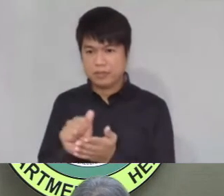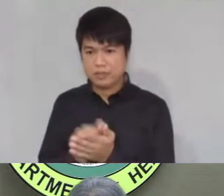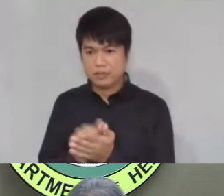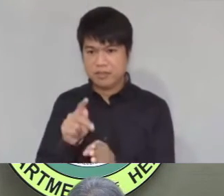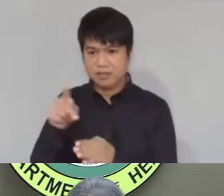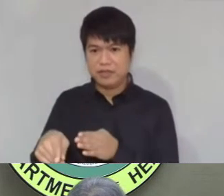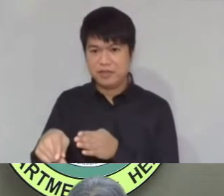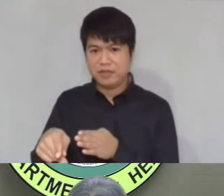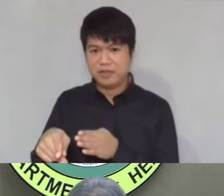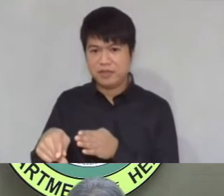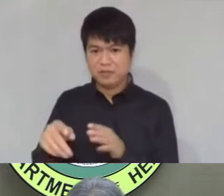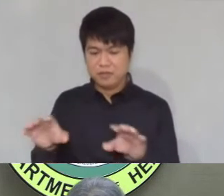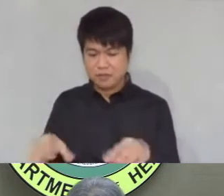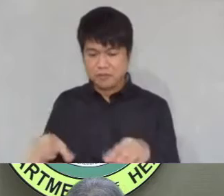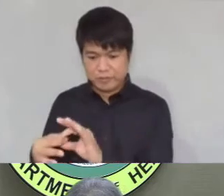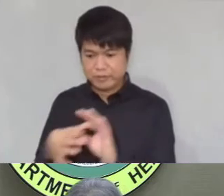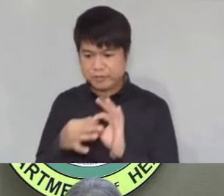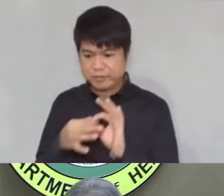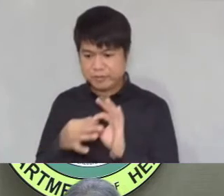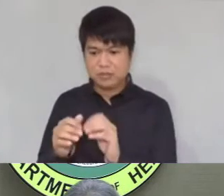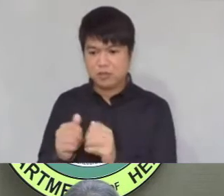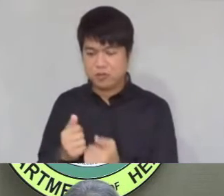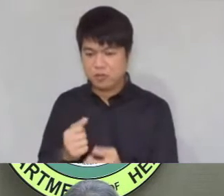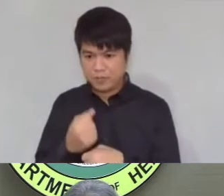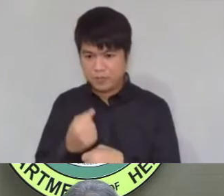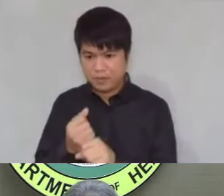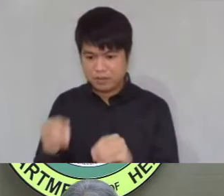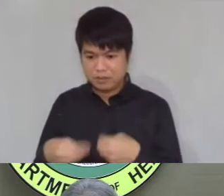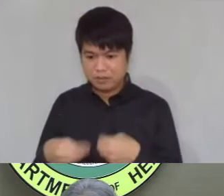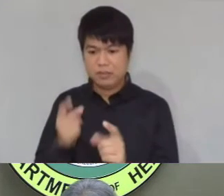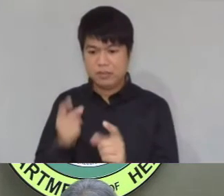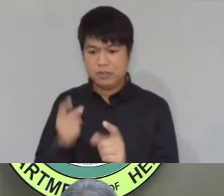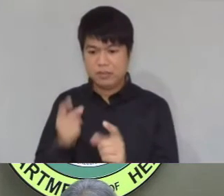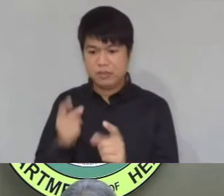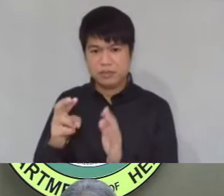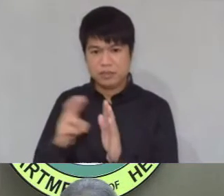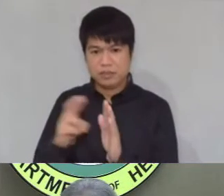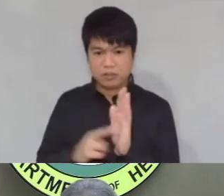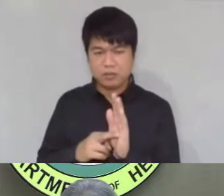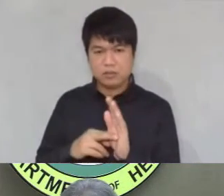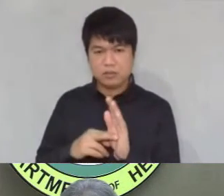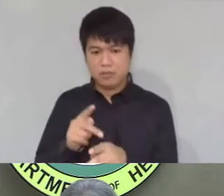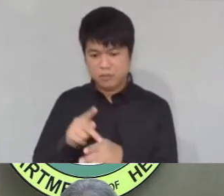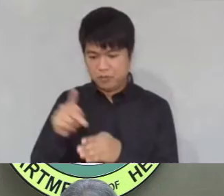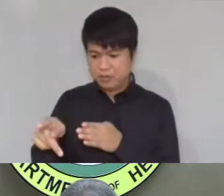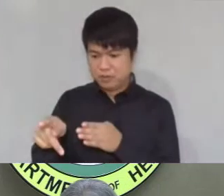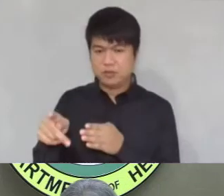the academe and professional societies work together to produce appropriate regulations as well